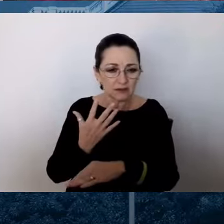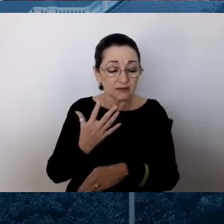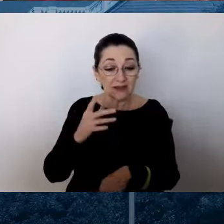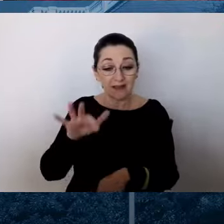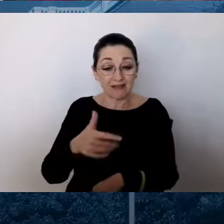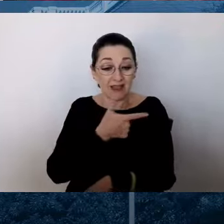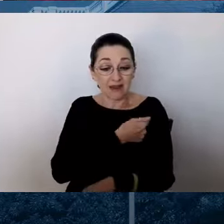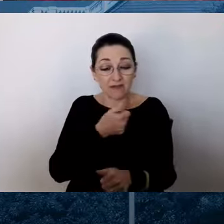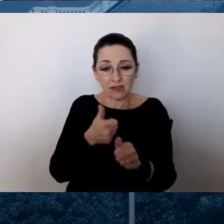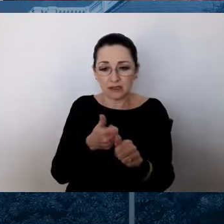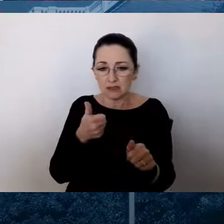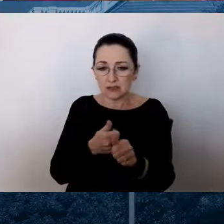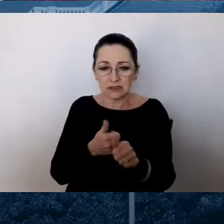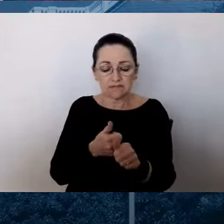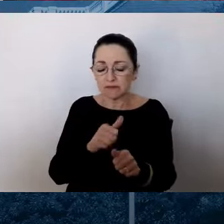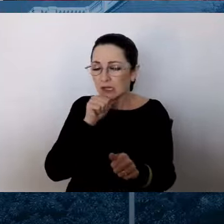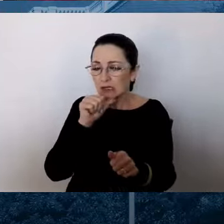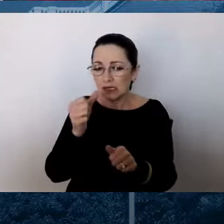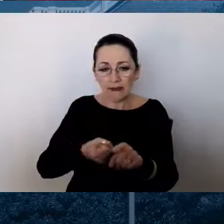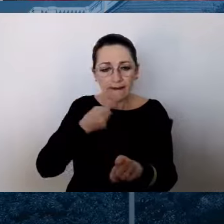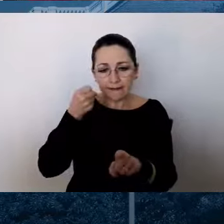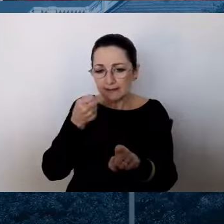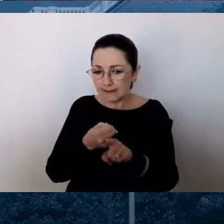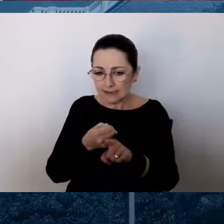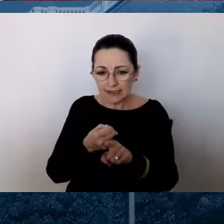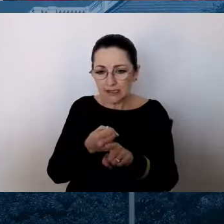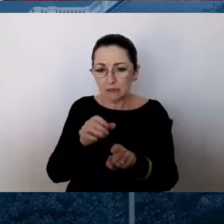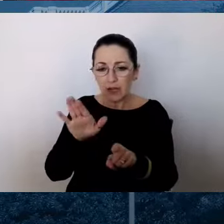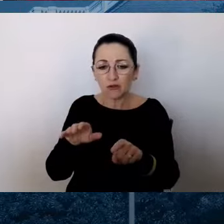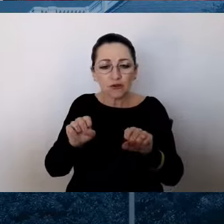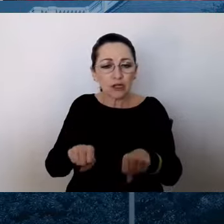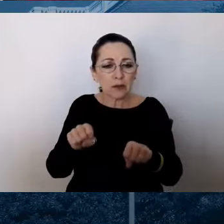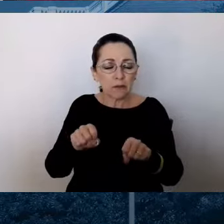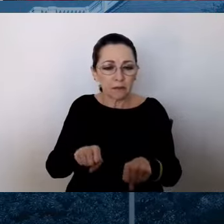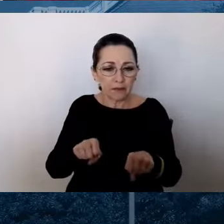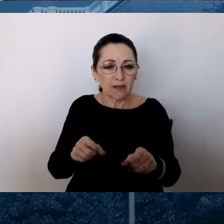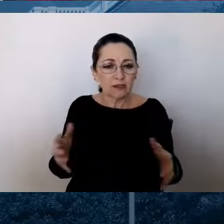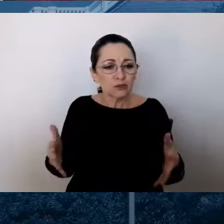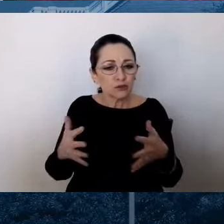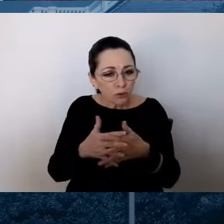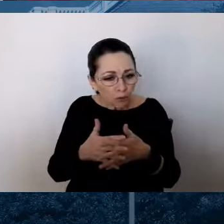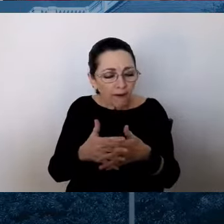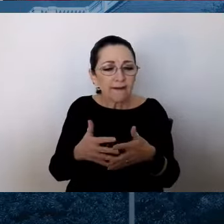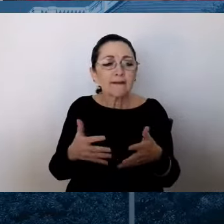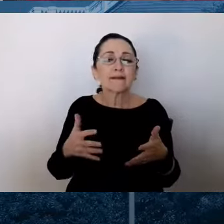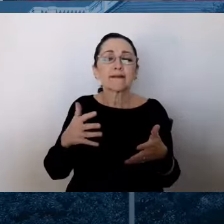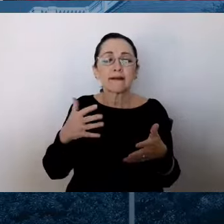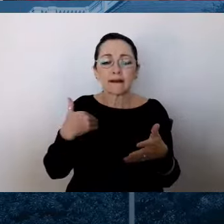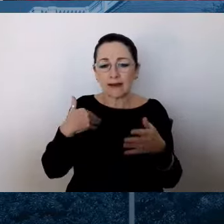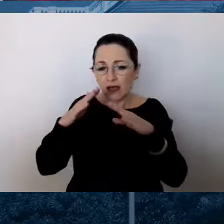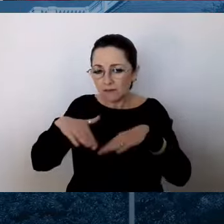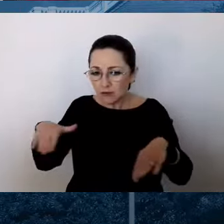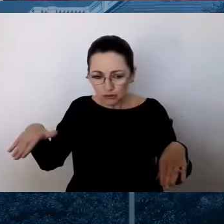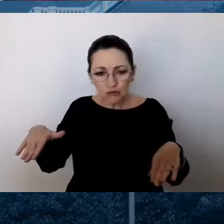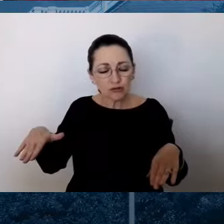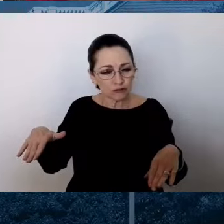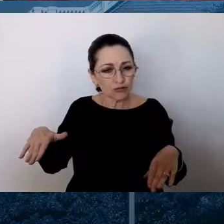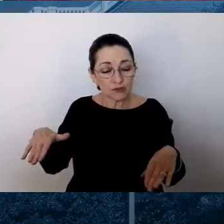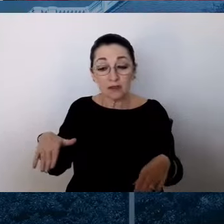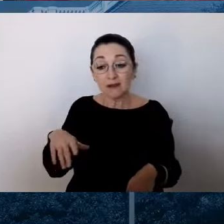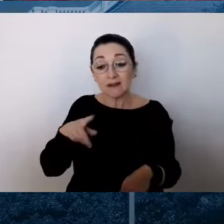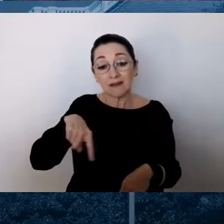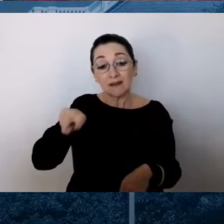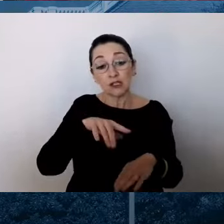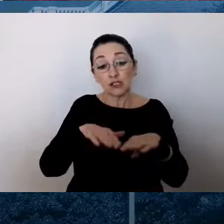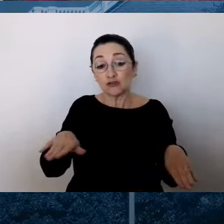not impact fertility among children, and children who are fully vaccinated do not have to